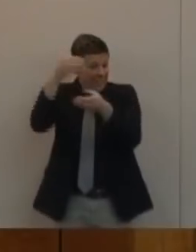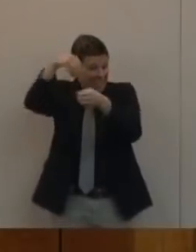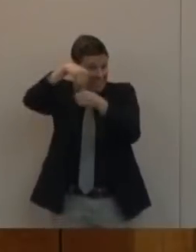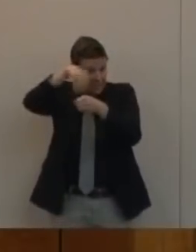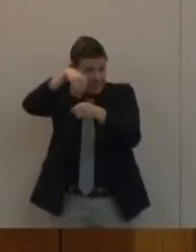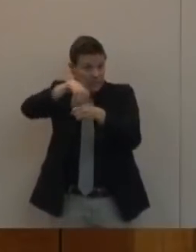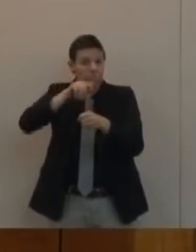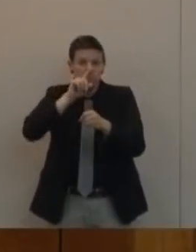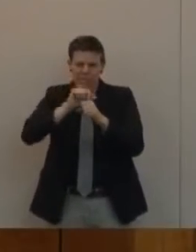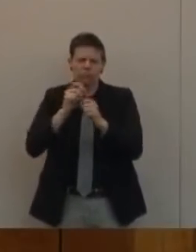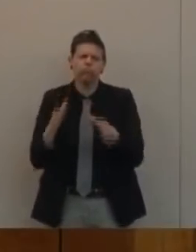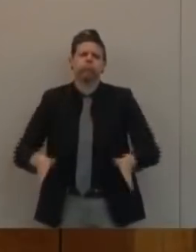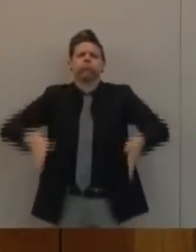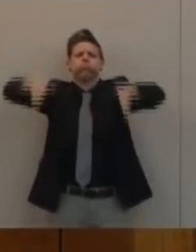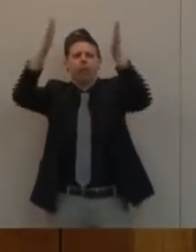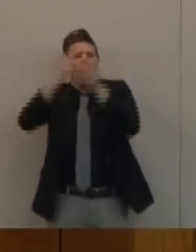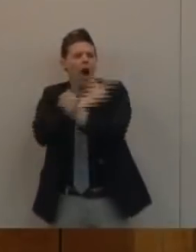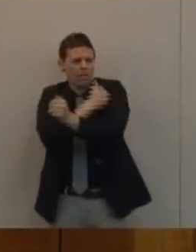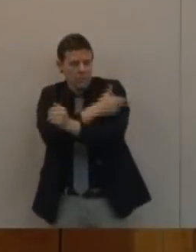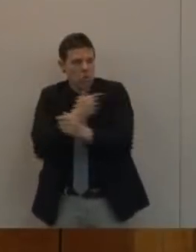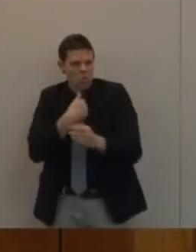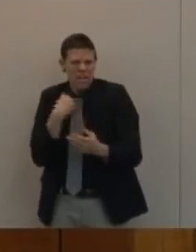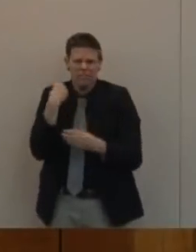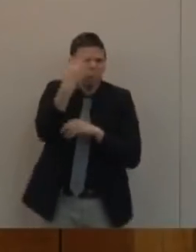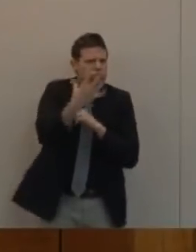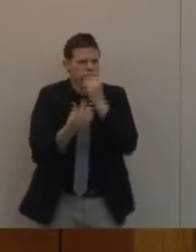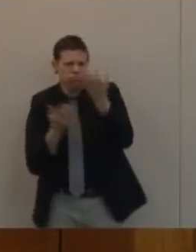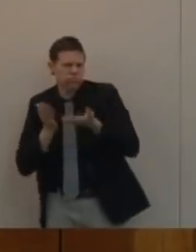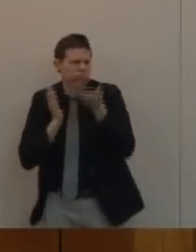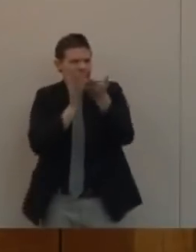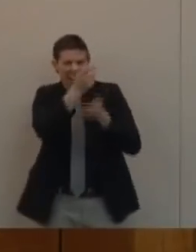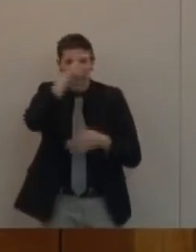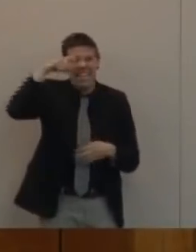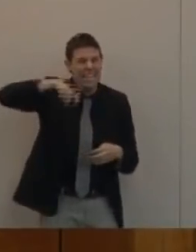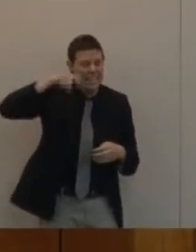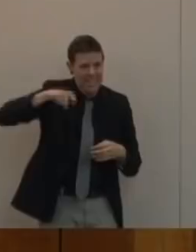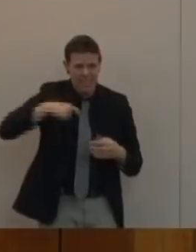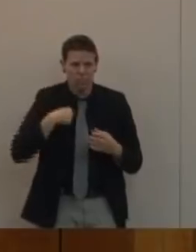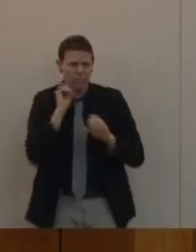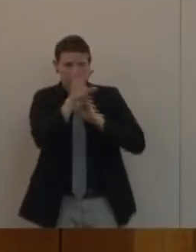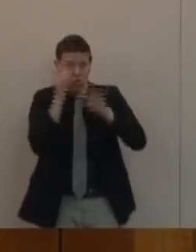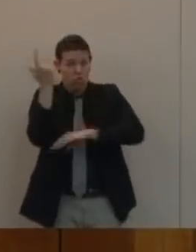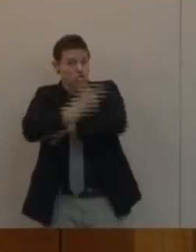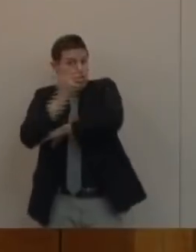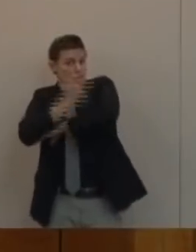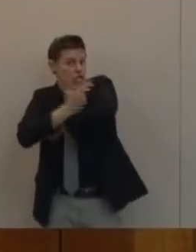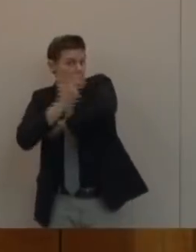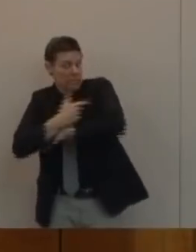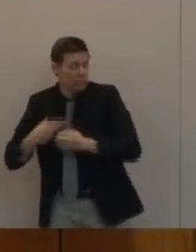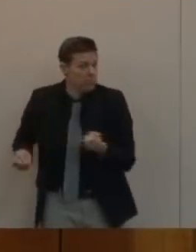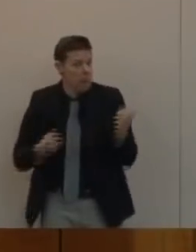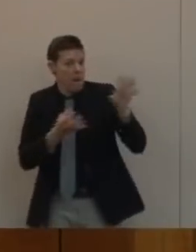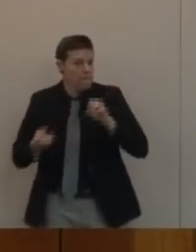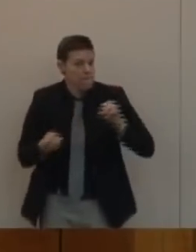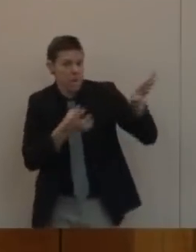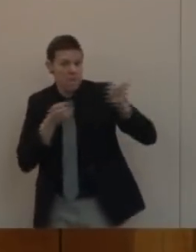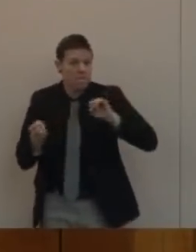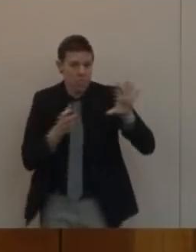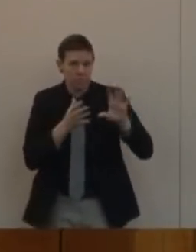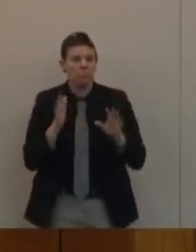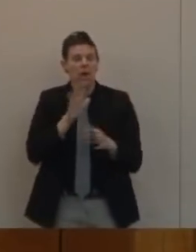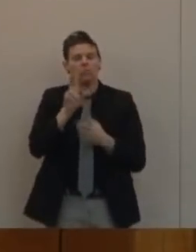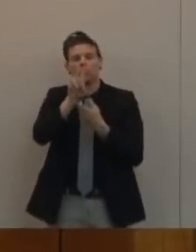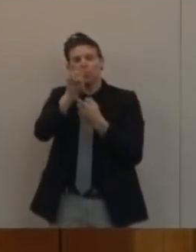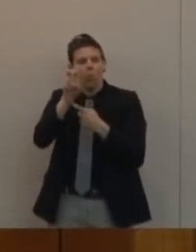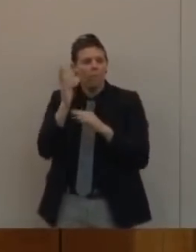getting replenished every 3 days to keep us going. And so same thing with the 200-bed hospital. It's not a hospital. It will